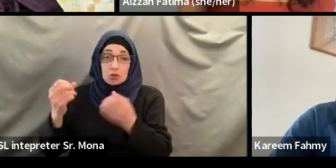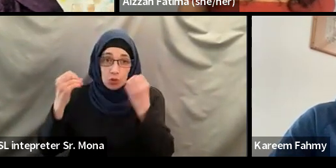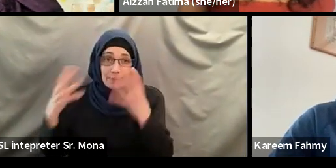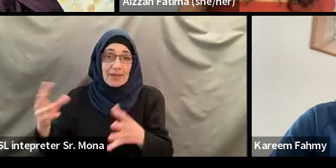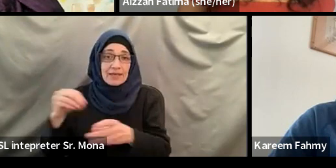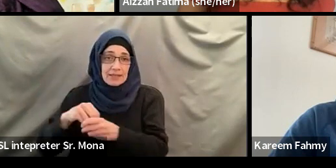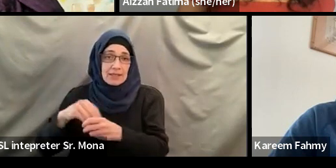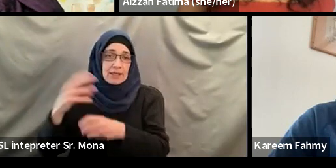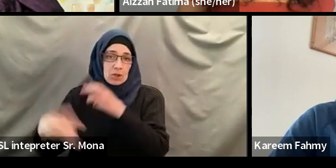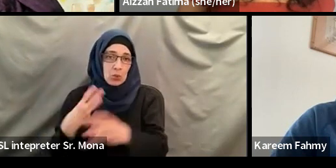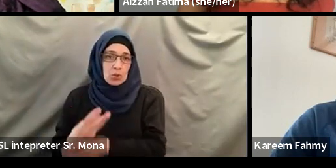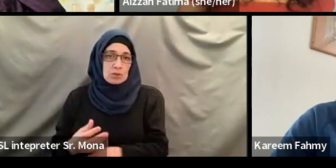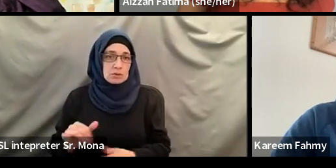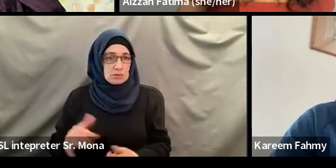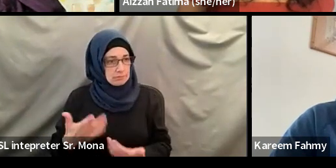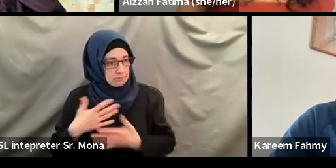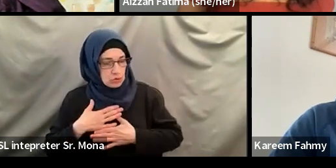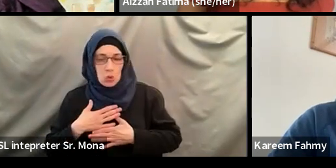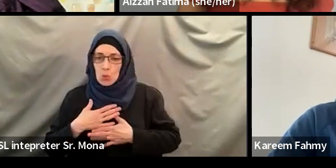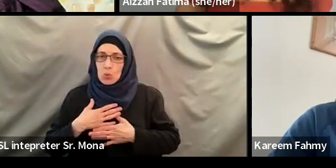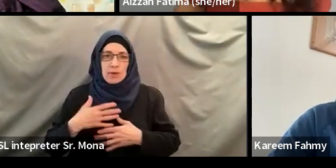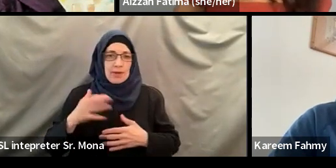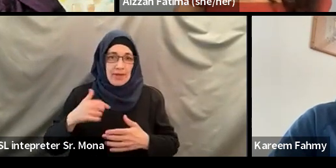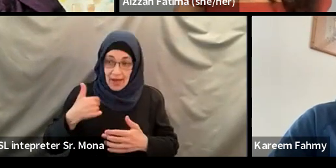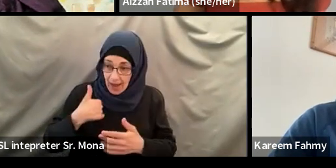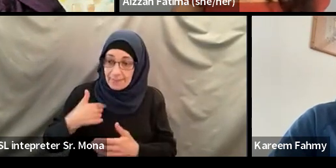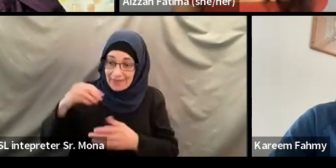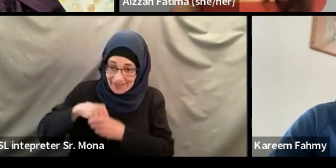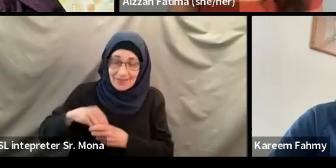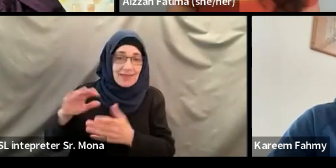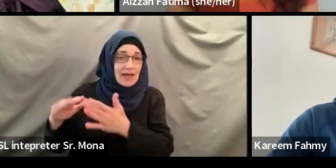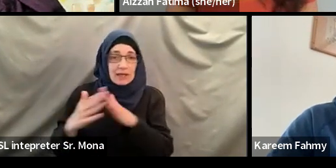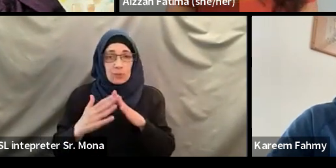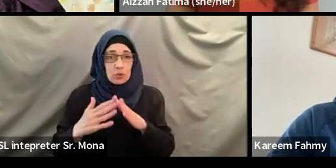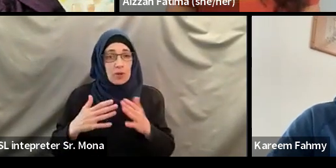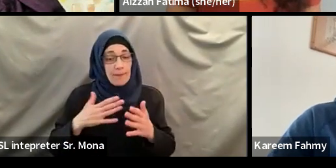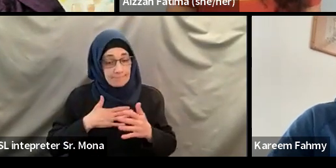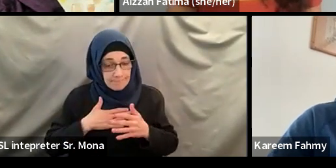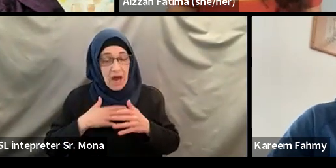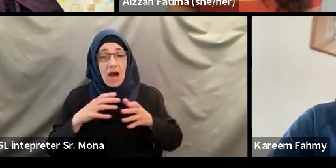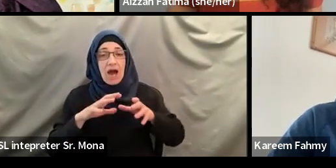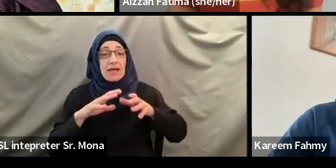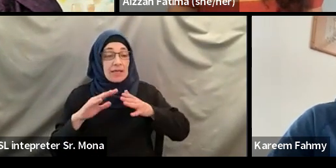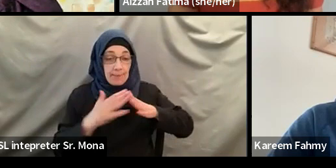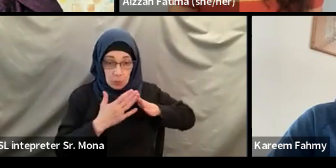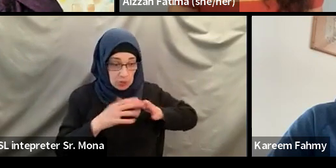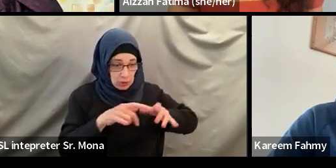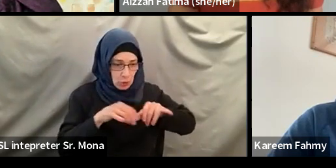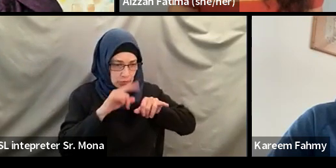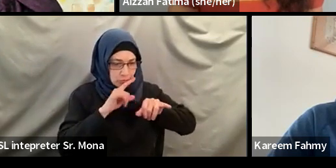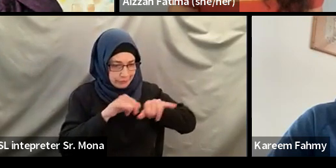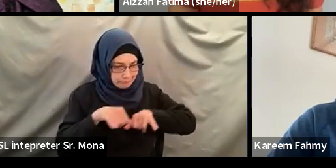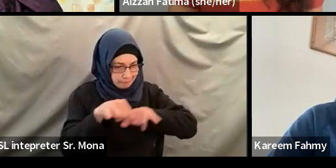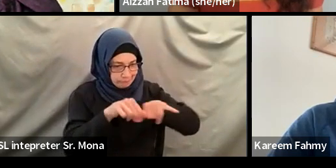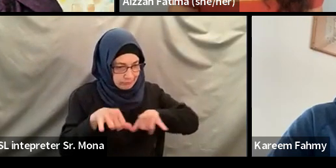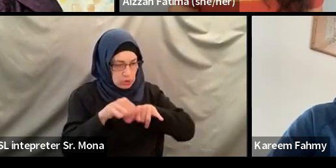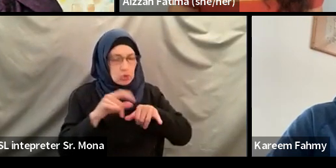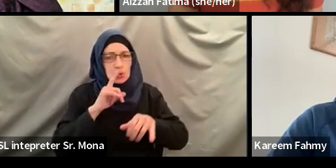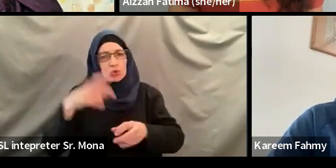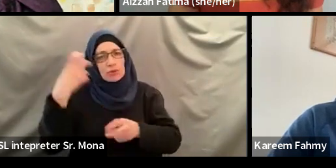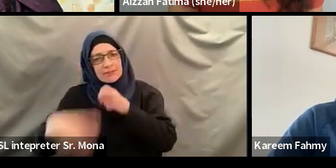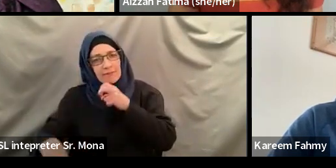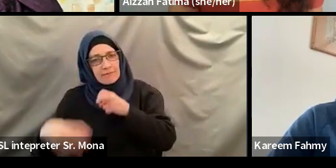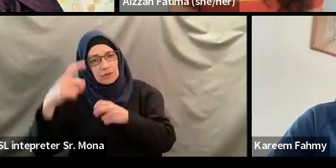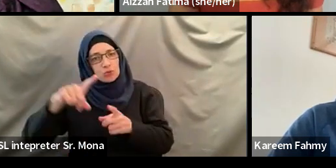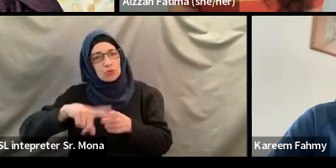it's like my circles, even someone who's in the community, my circles are so homogenous that it was tough to find people who were all available for this time